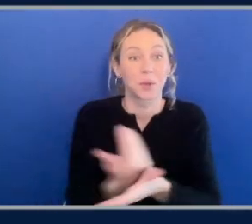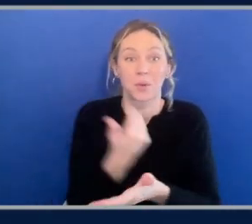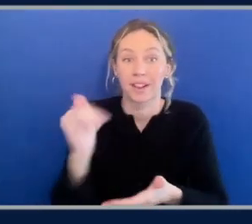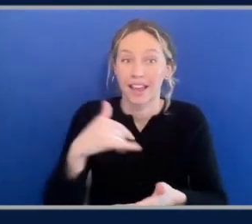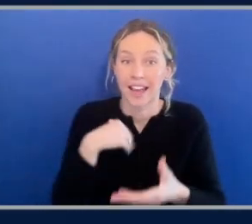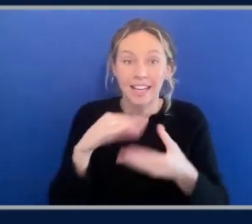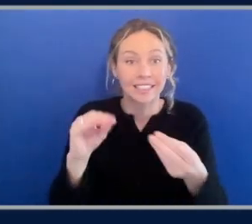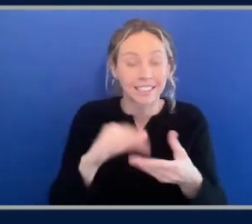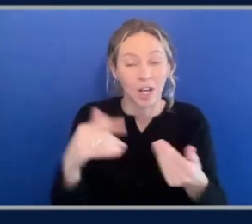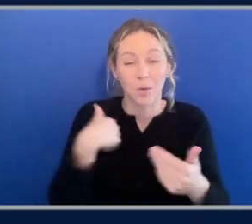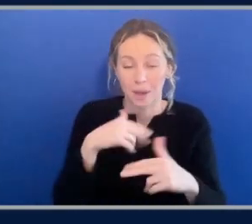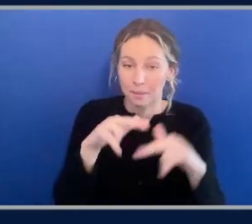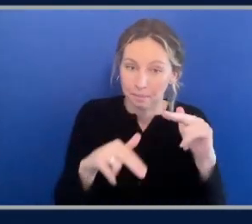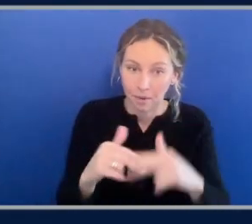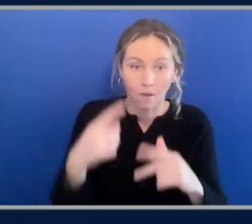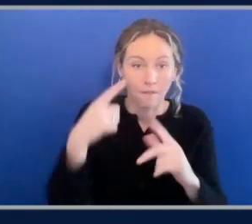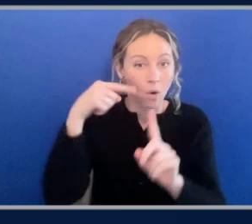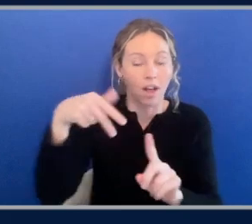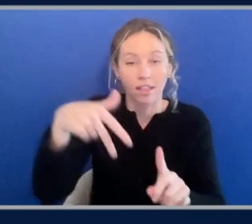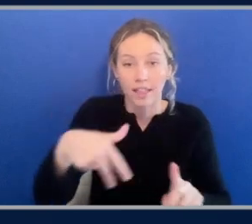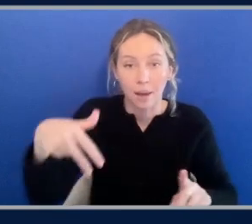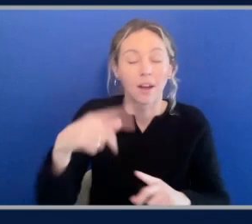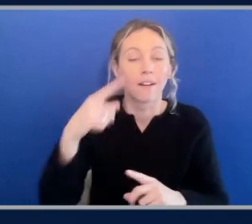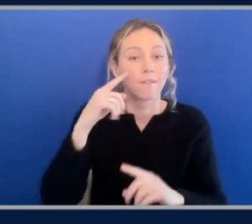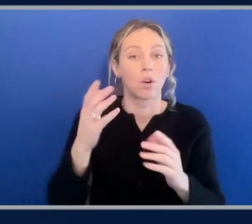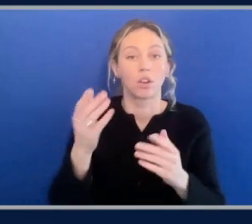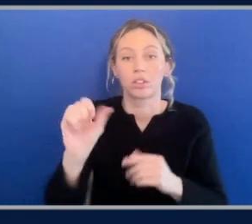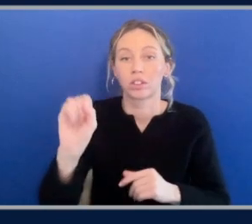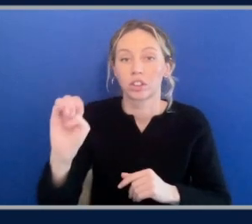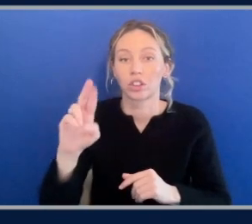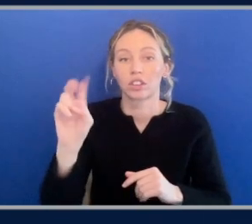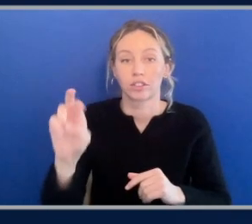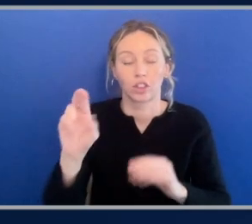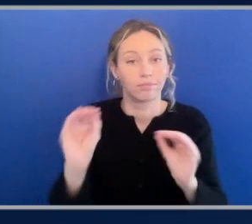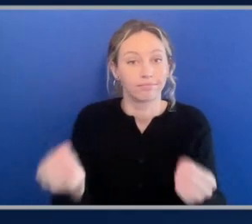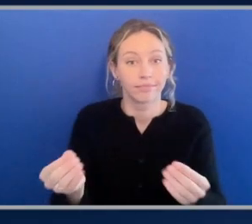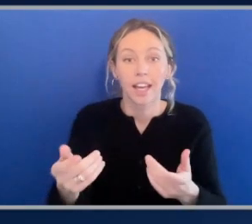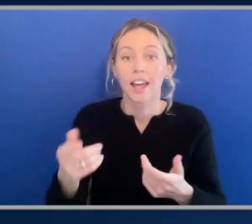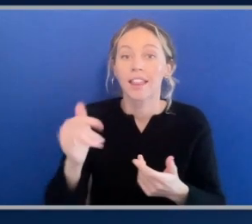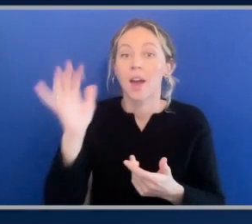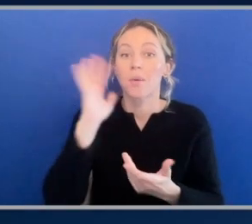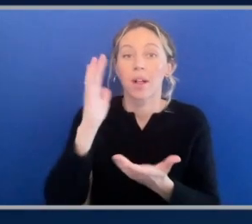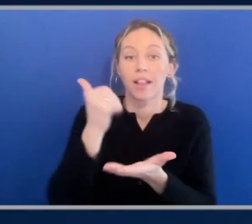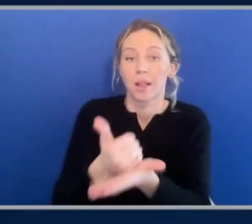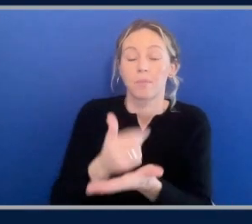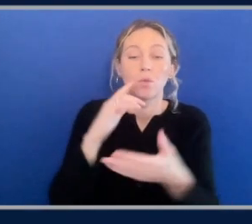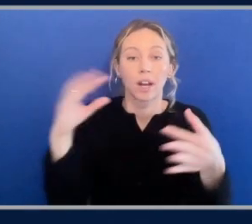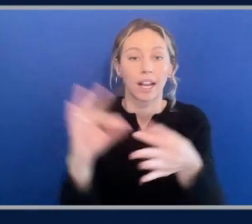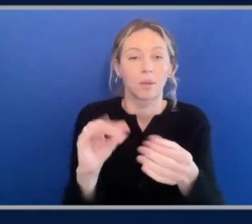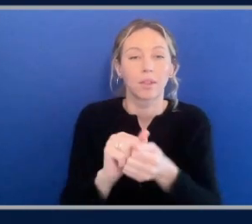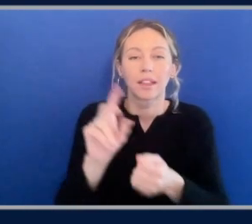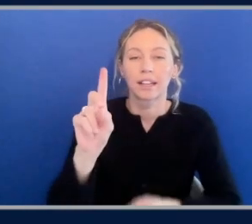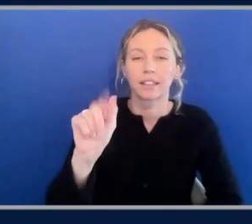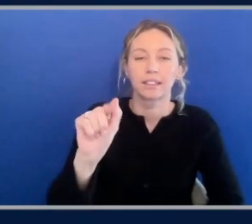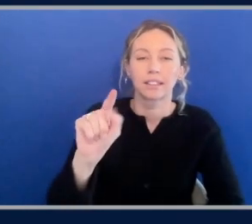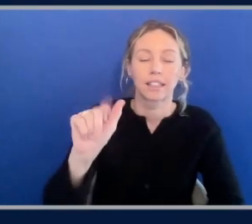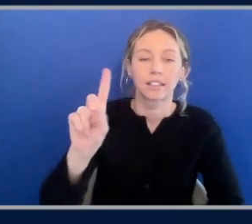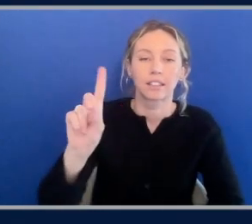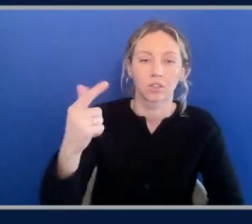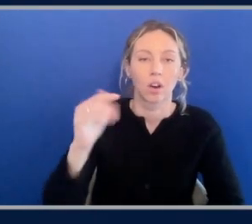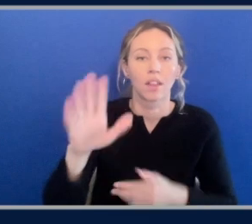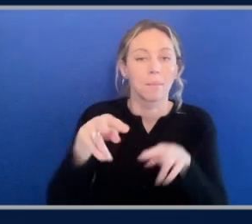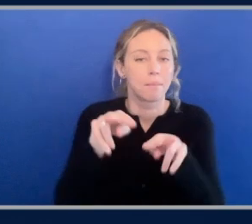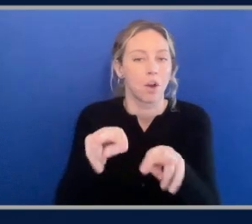ground up, built for Lambda, for serverless. It is a Lambda extension that lets you connect to Datadog's monitoring solution. So we can ship